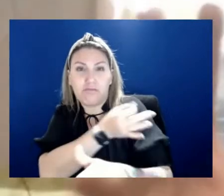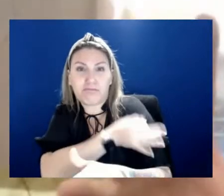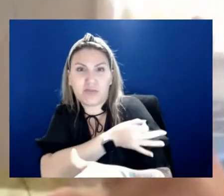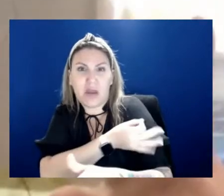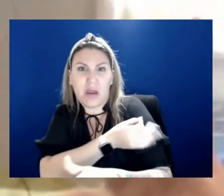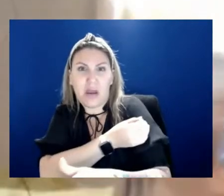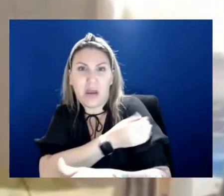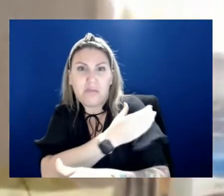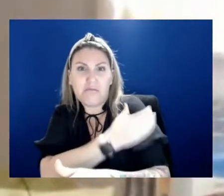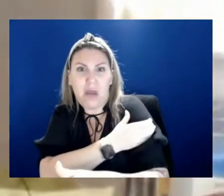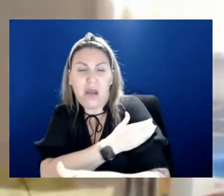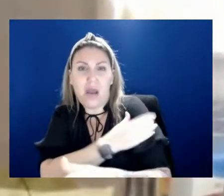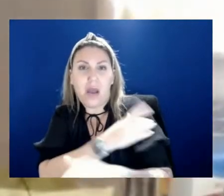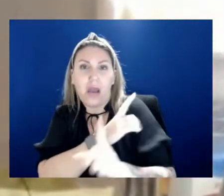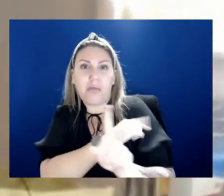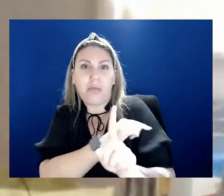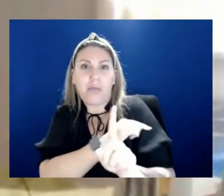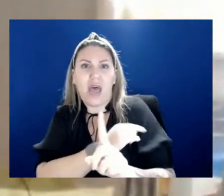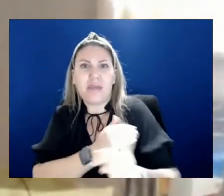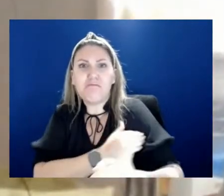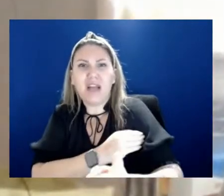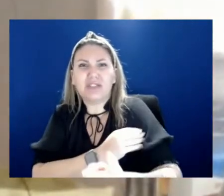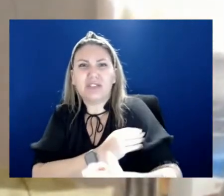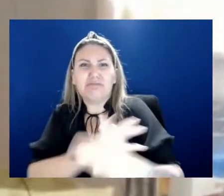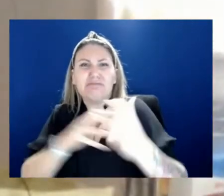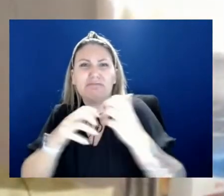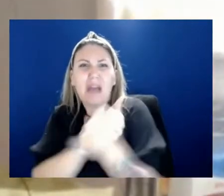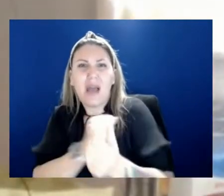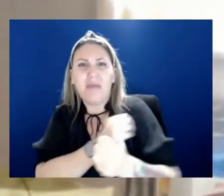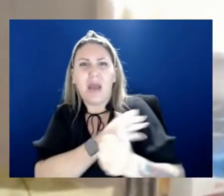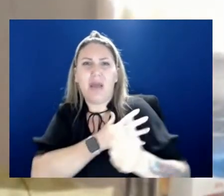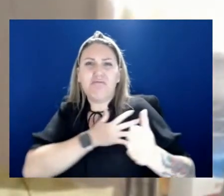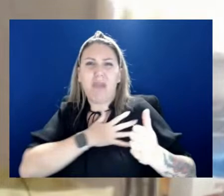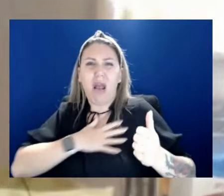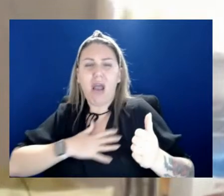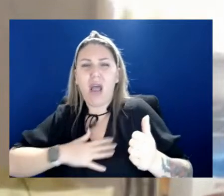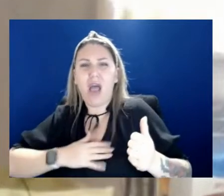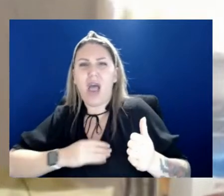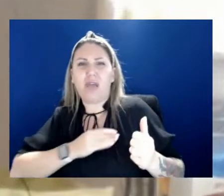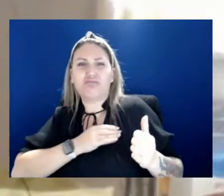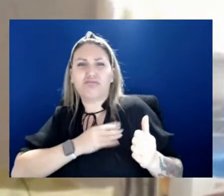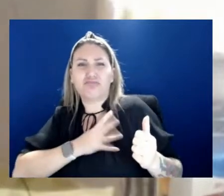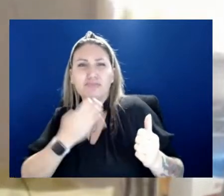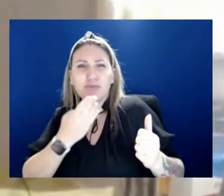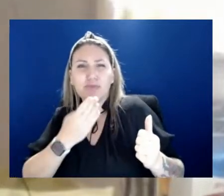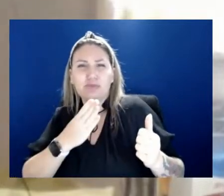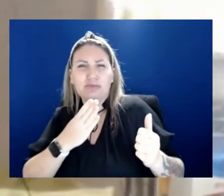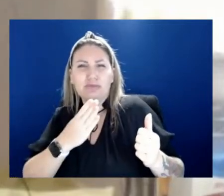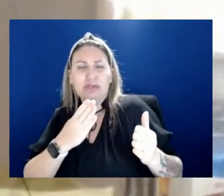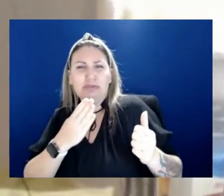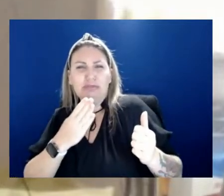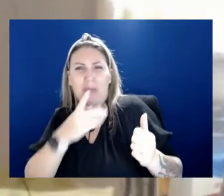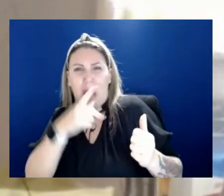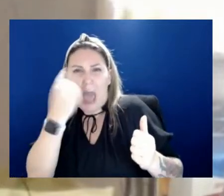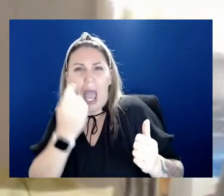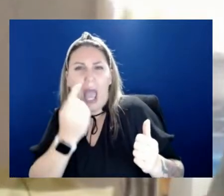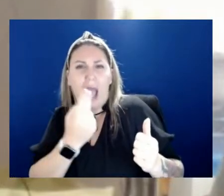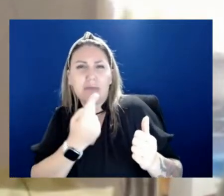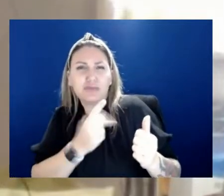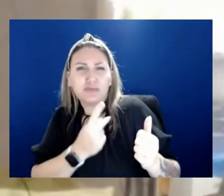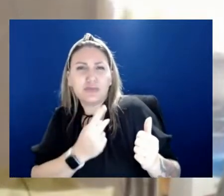of shock through the muscle, through the chest tissue that bruises lung tissue, tears